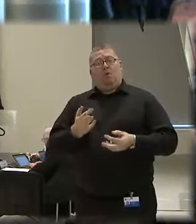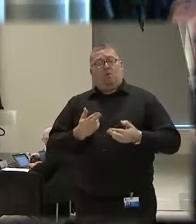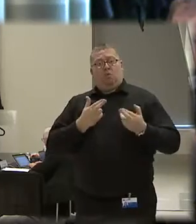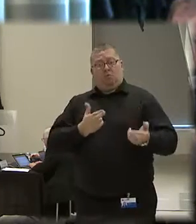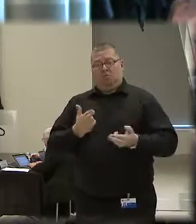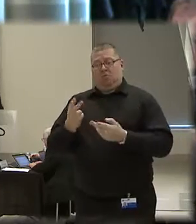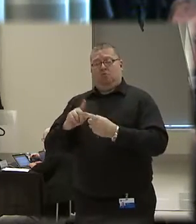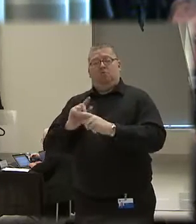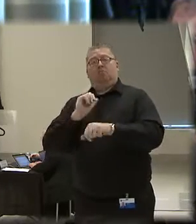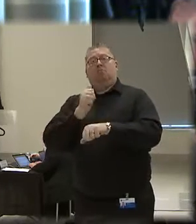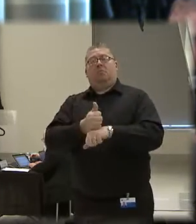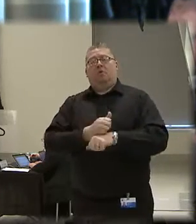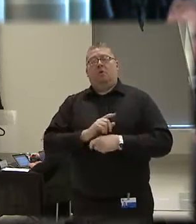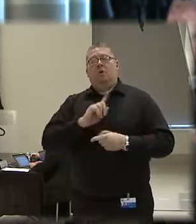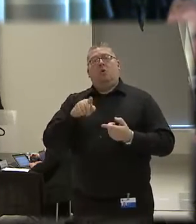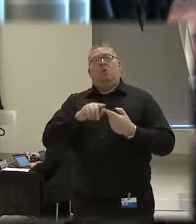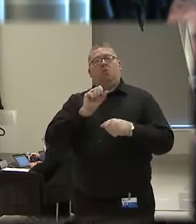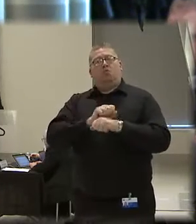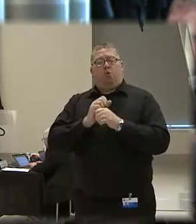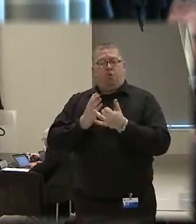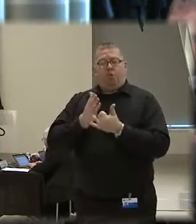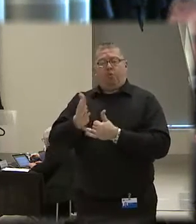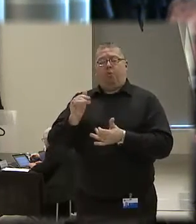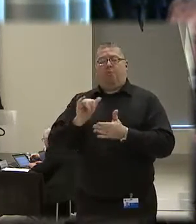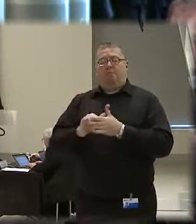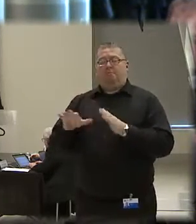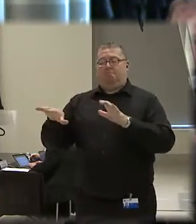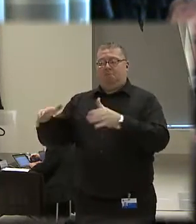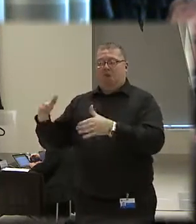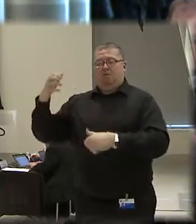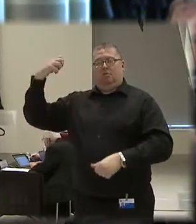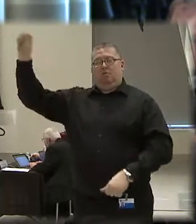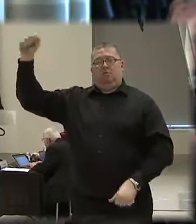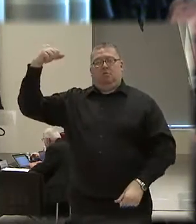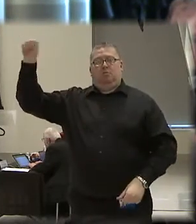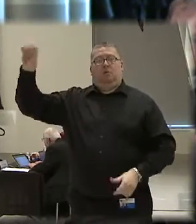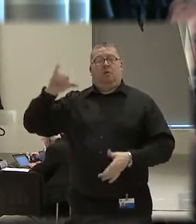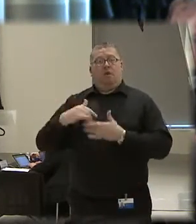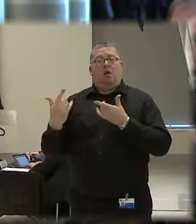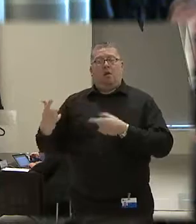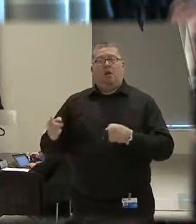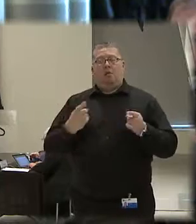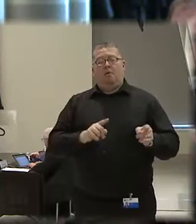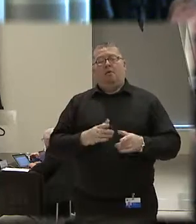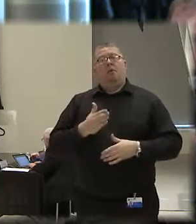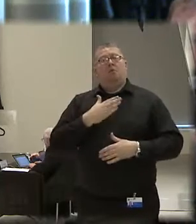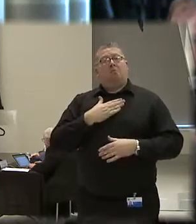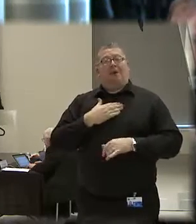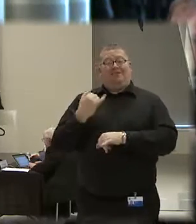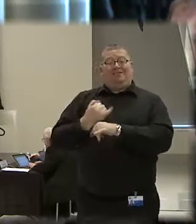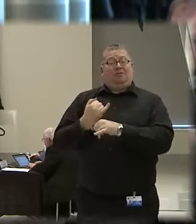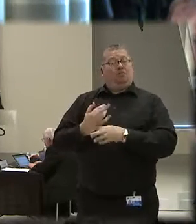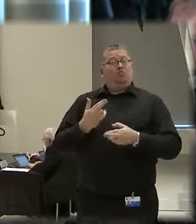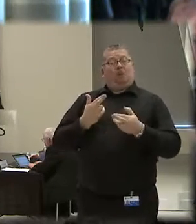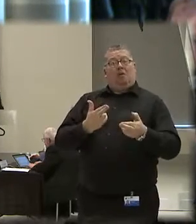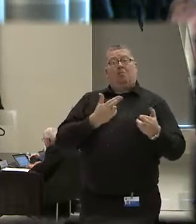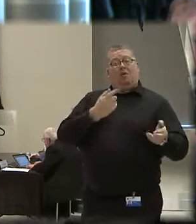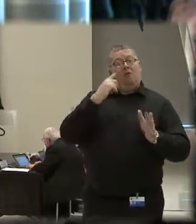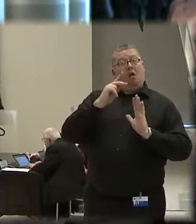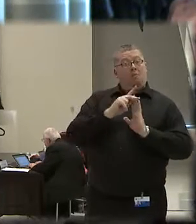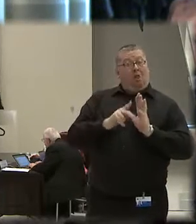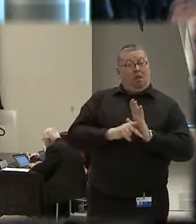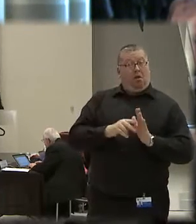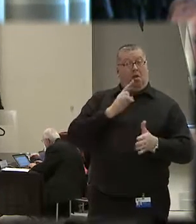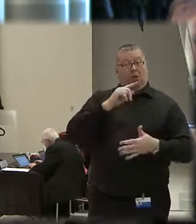implement when navigating massive demonstrations that are taking place. My institutional recommendations for policy are